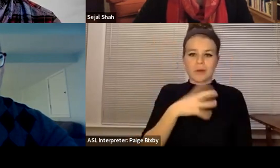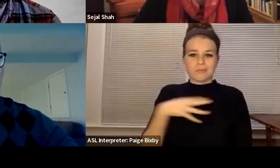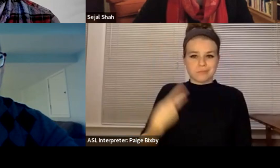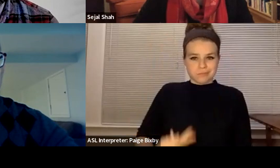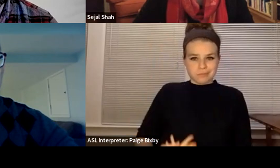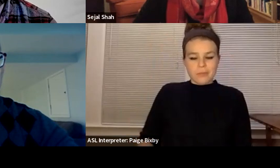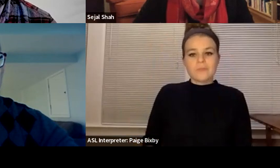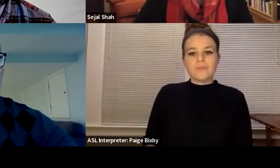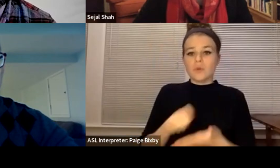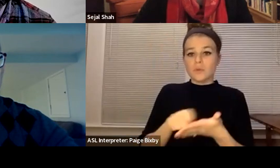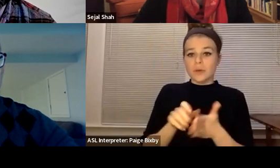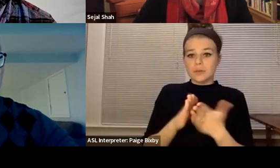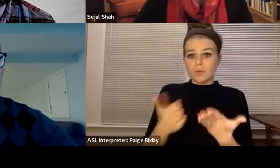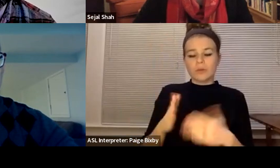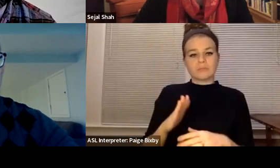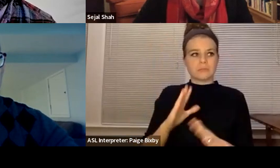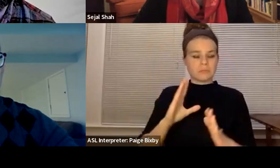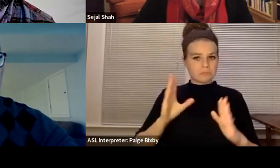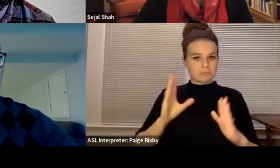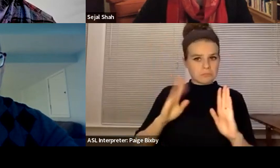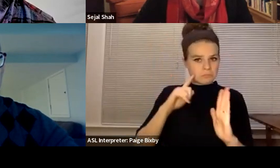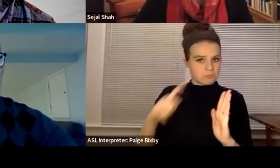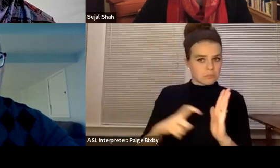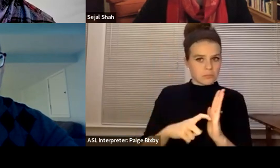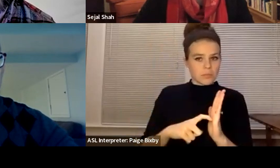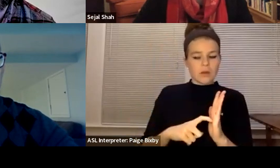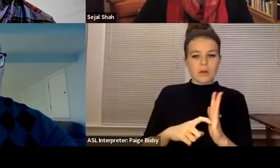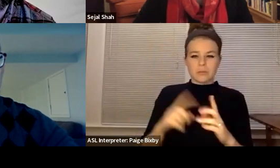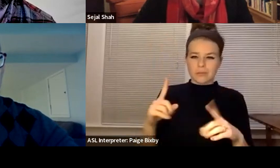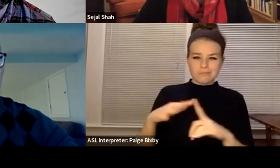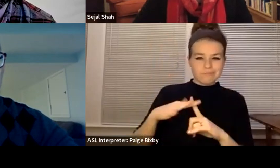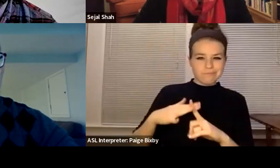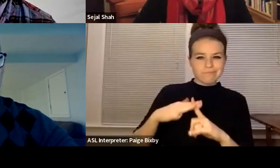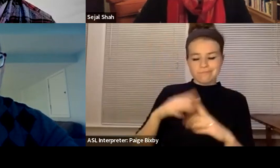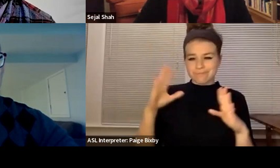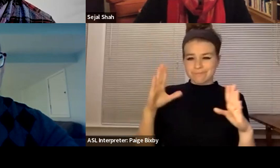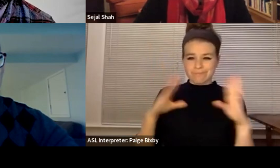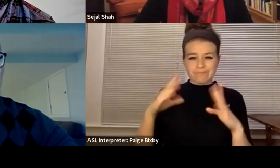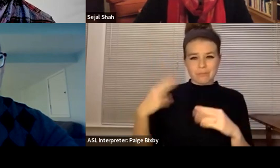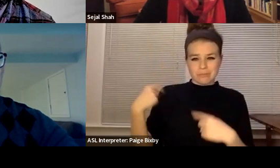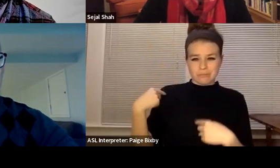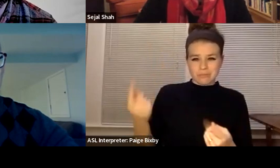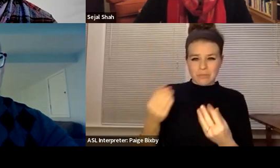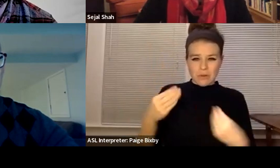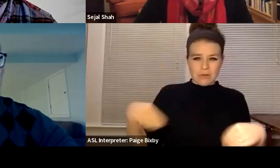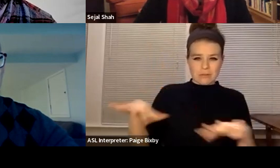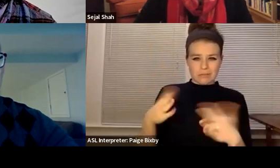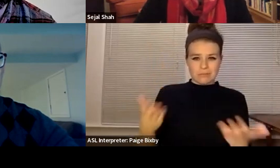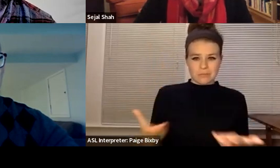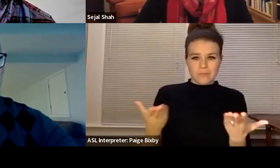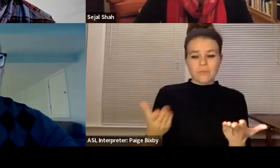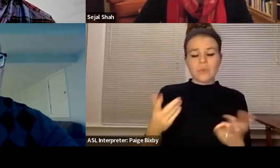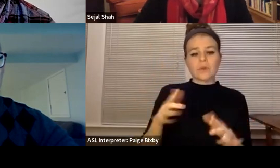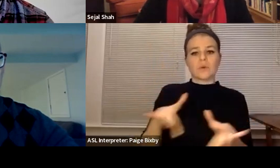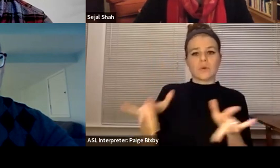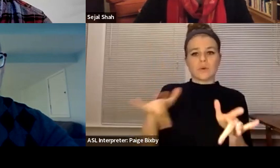Writers and Books would like to call attention to the complex and troubled history of the lands on which we live and work. We are recording this panel from